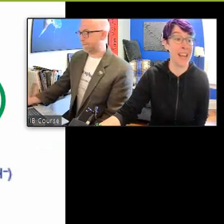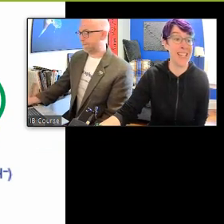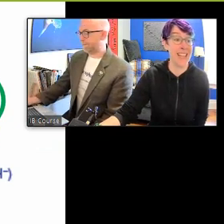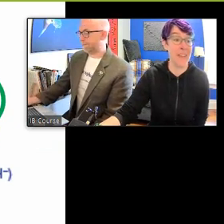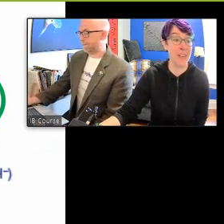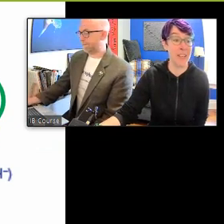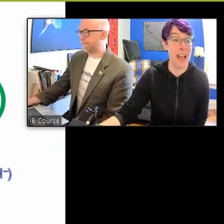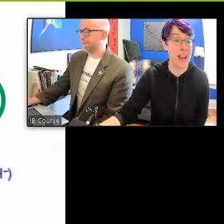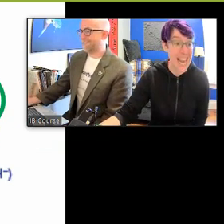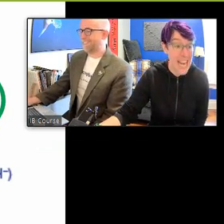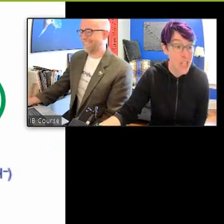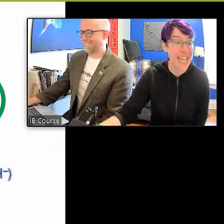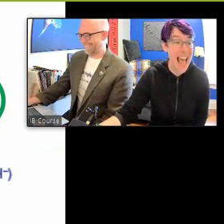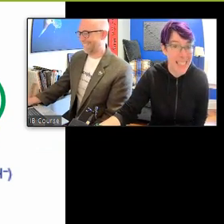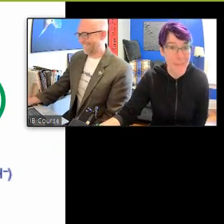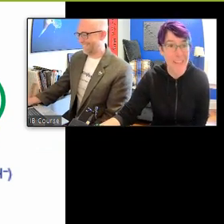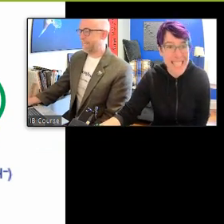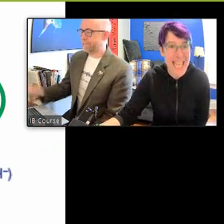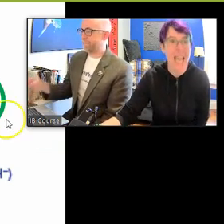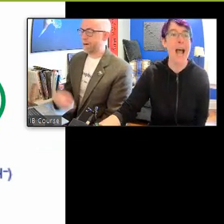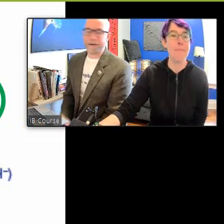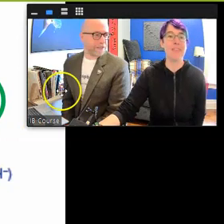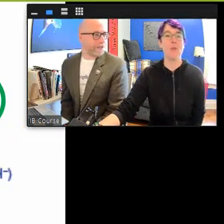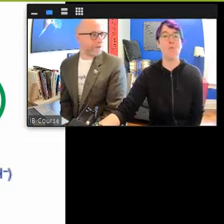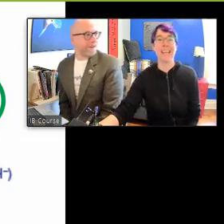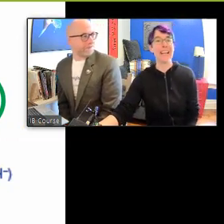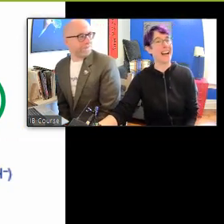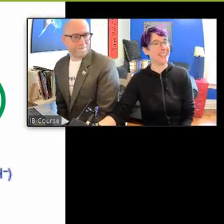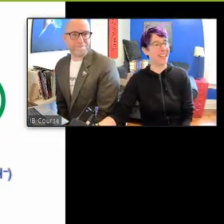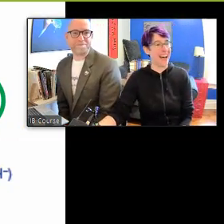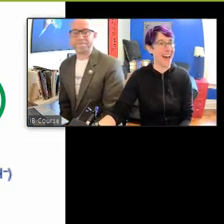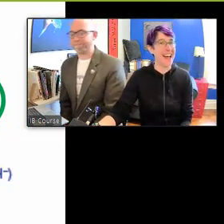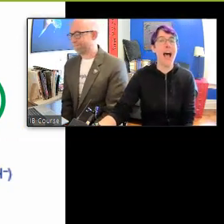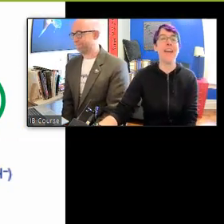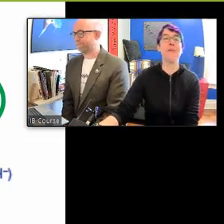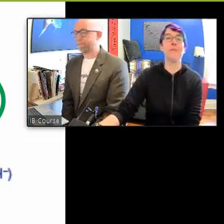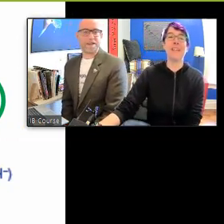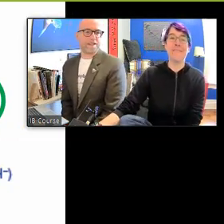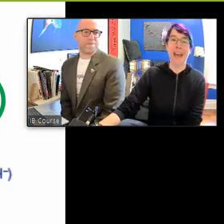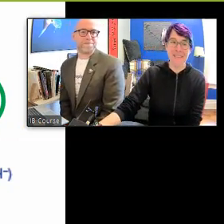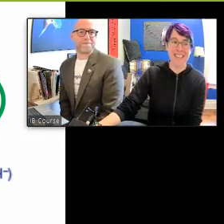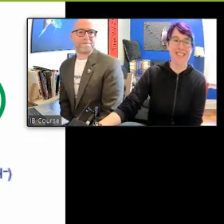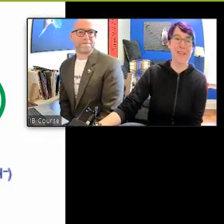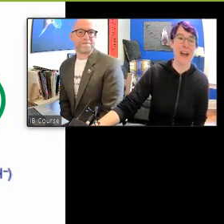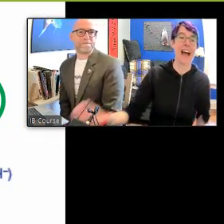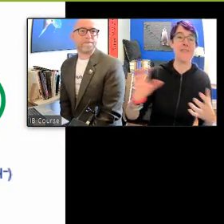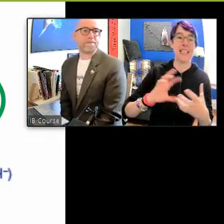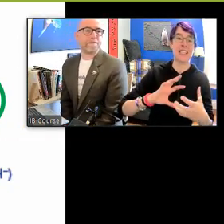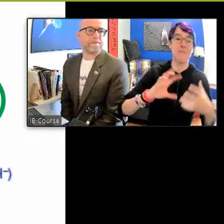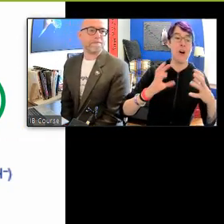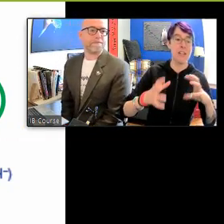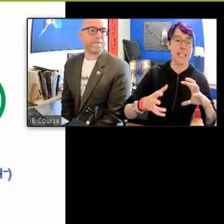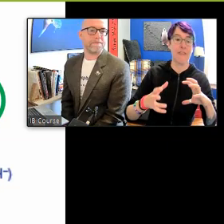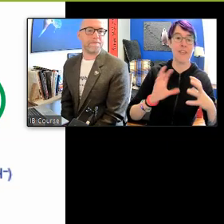we go. Asian elephant. It's very hard not to do woolly, that. I know. And the woolly mammoth do have